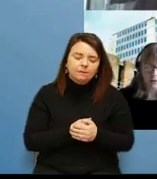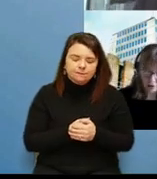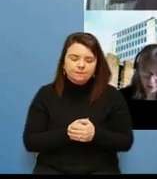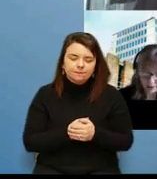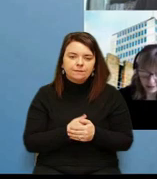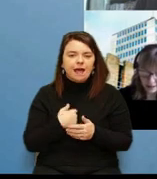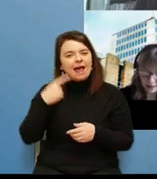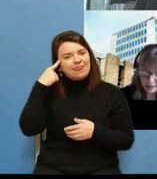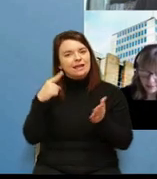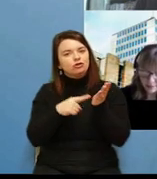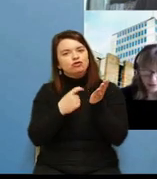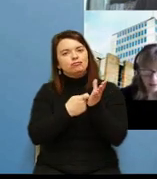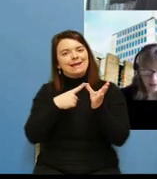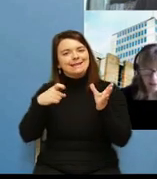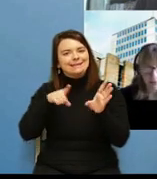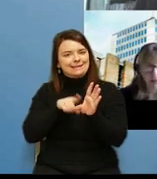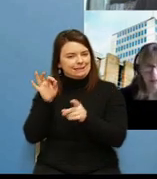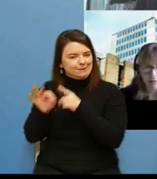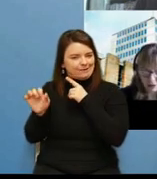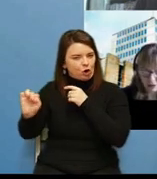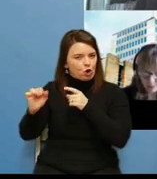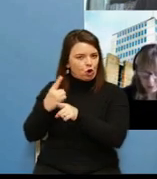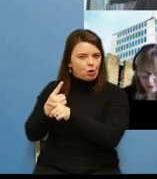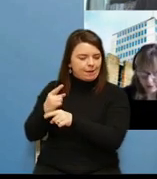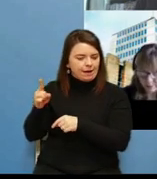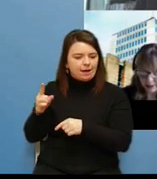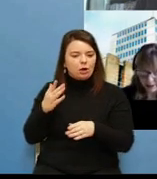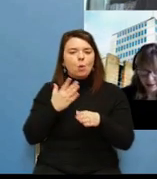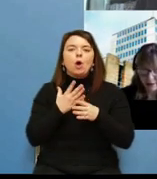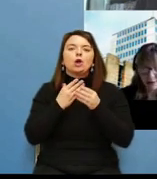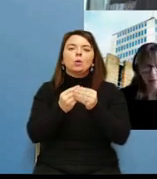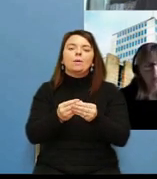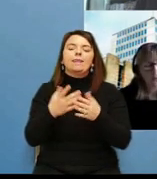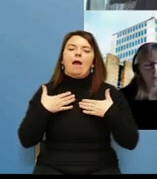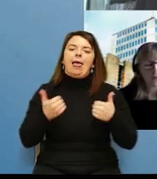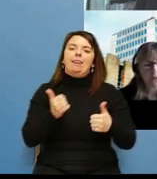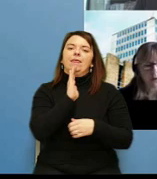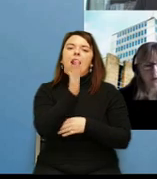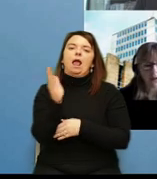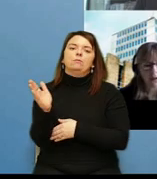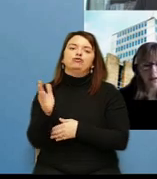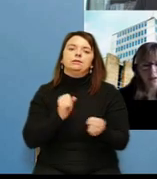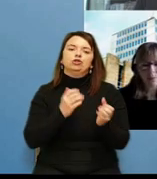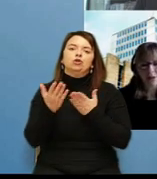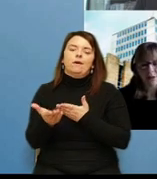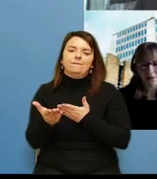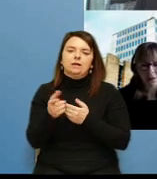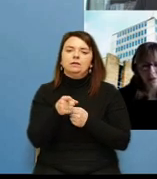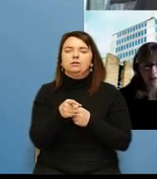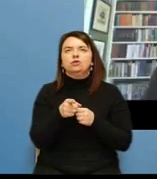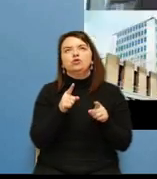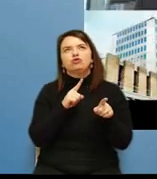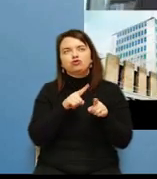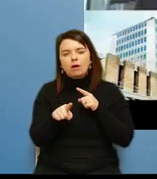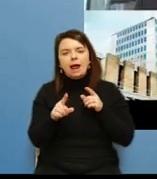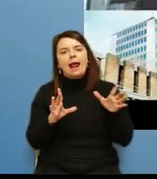really helpful comments. I think in Tracy's points in particular, we're working with our Healthy Libraries